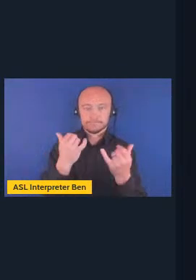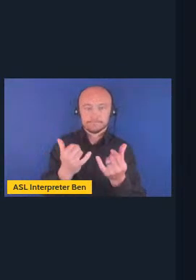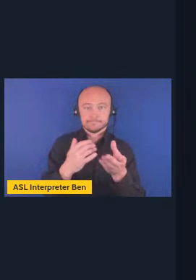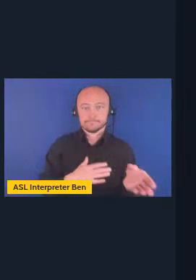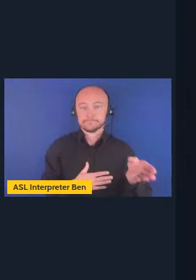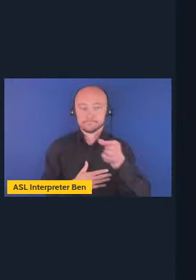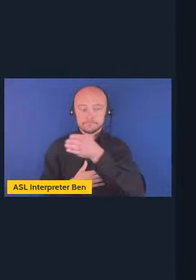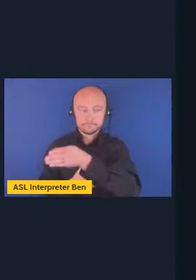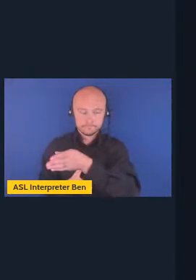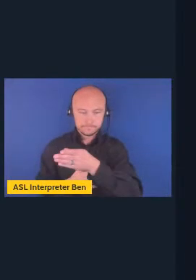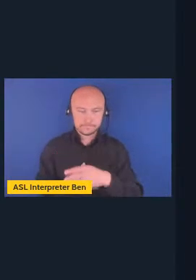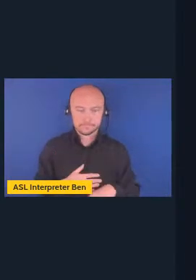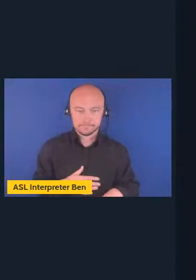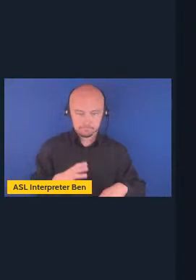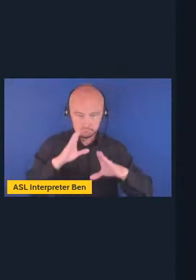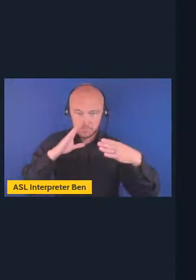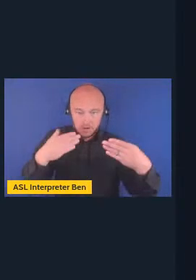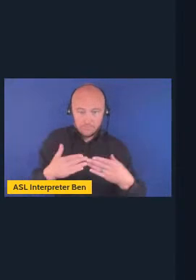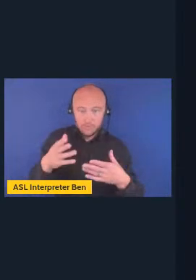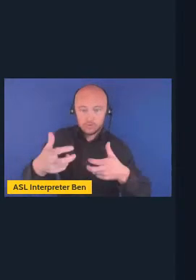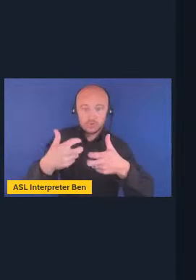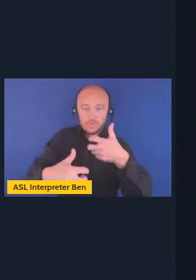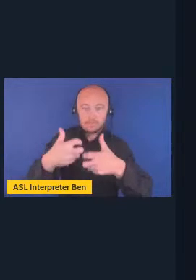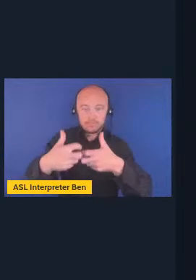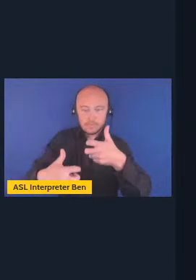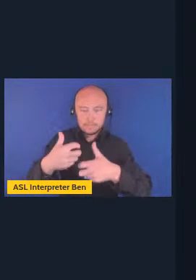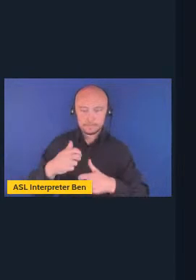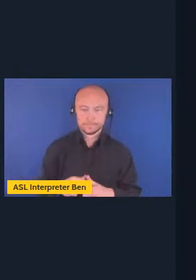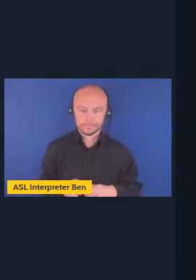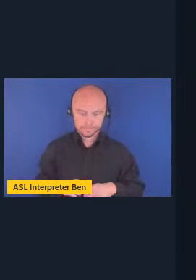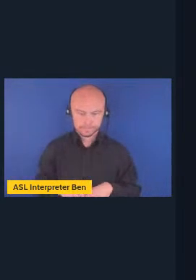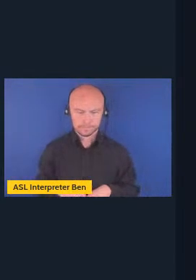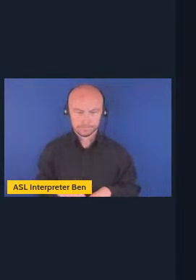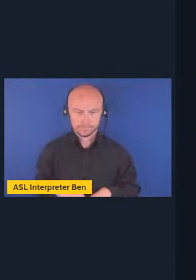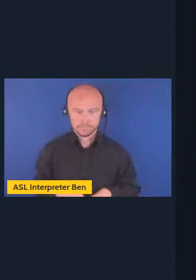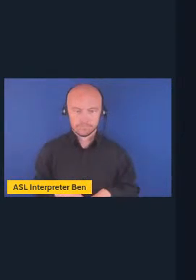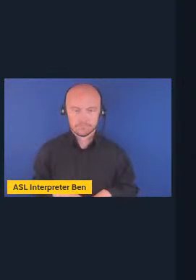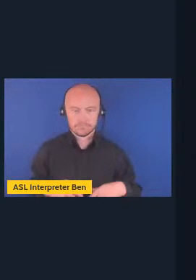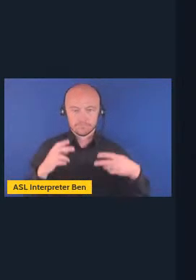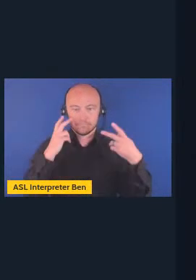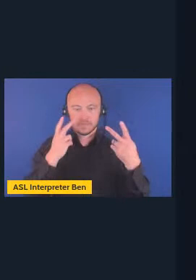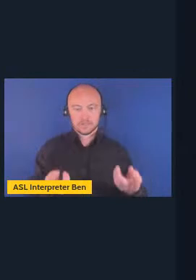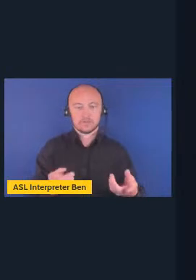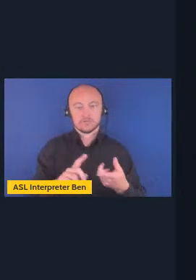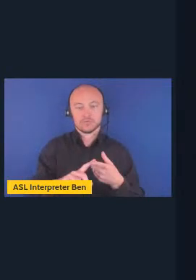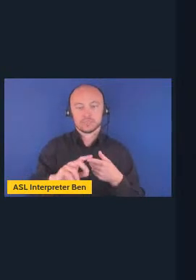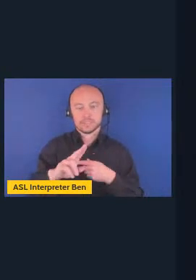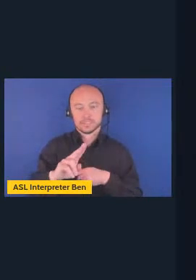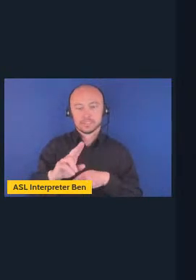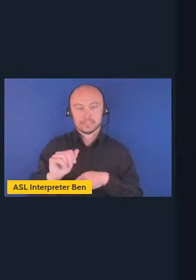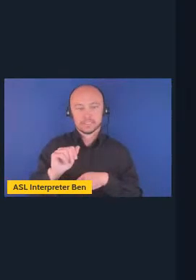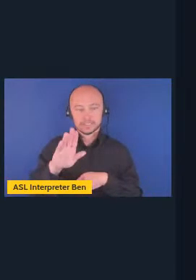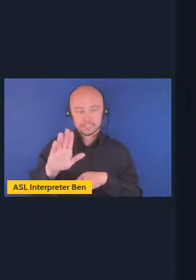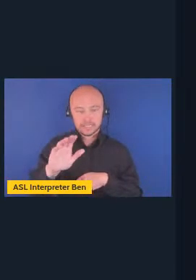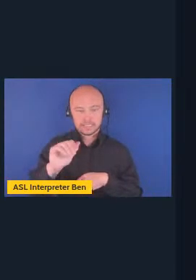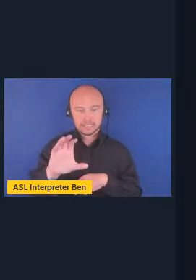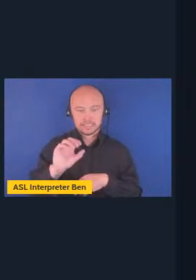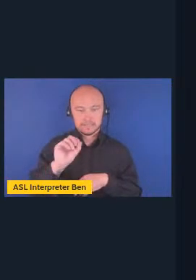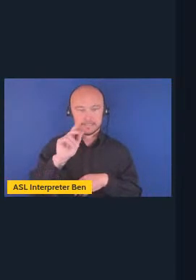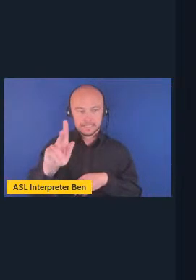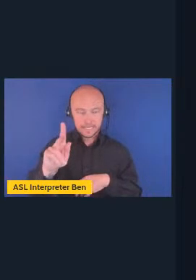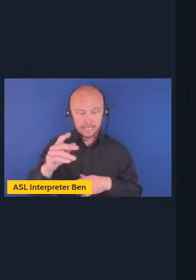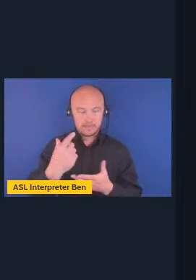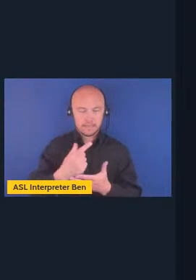be focusing on one of the problems which we solved using ECS Anywhere and CDK and the